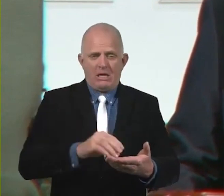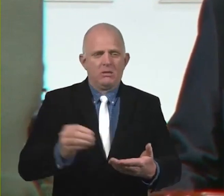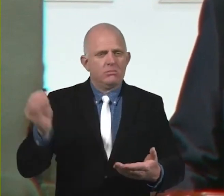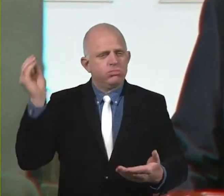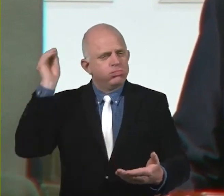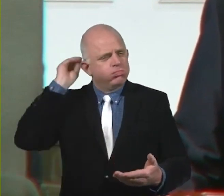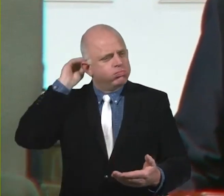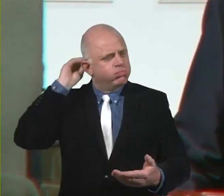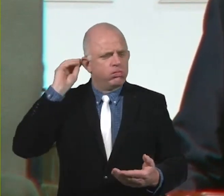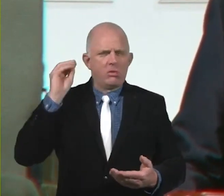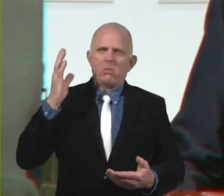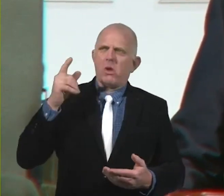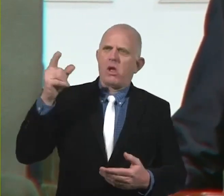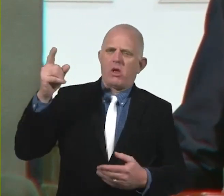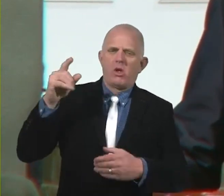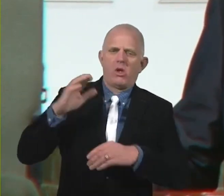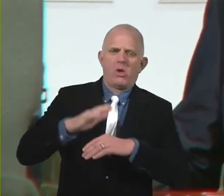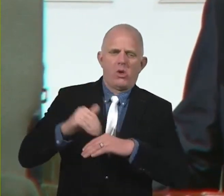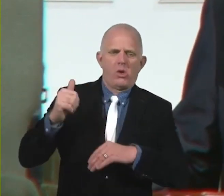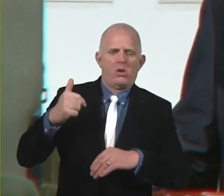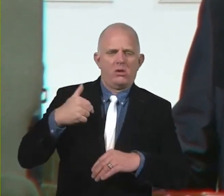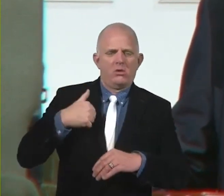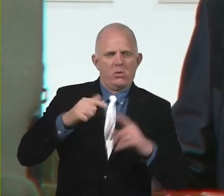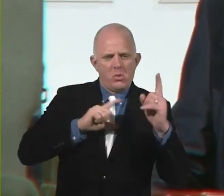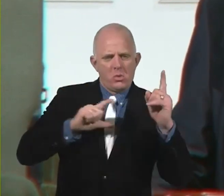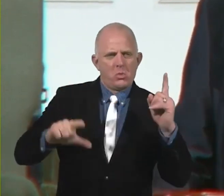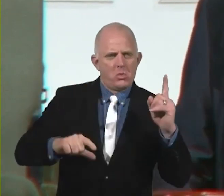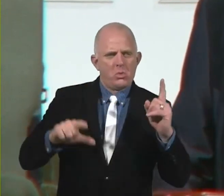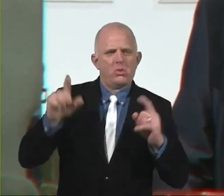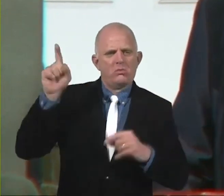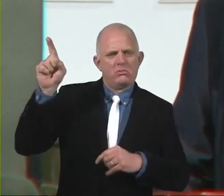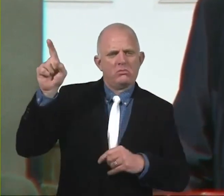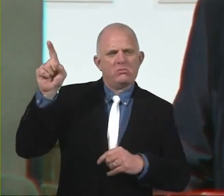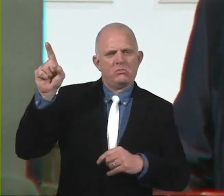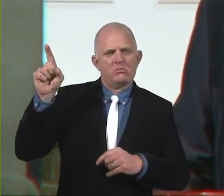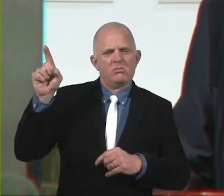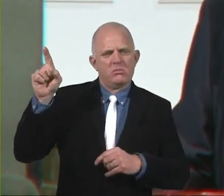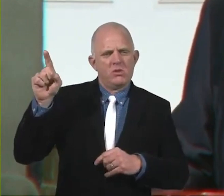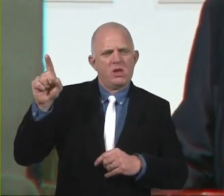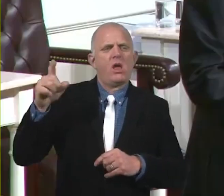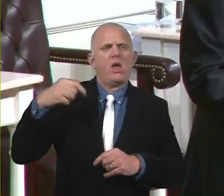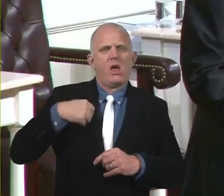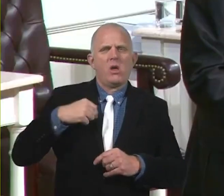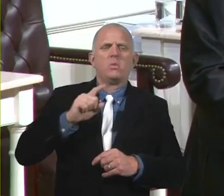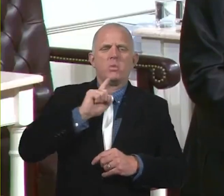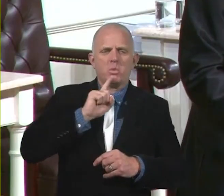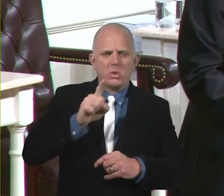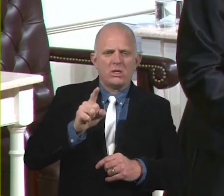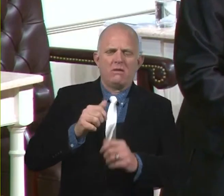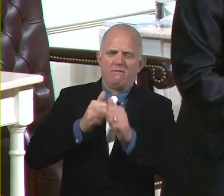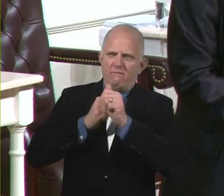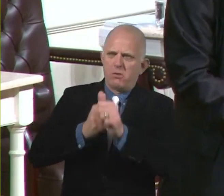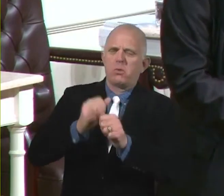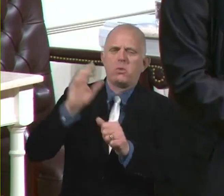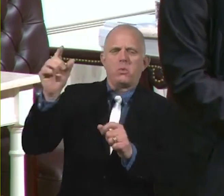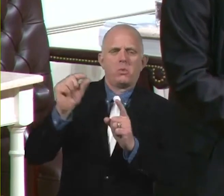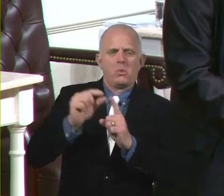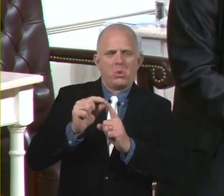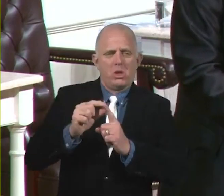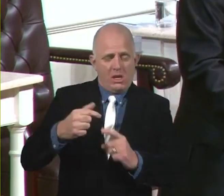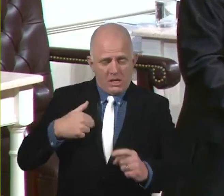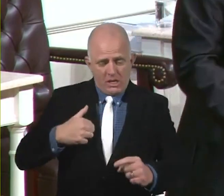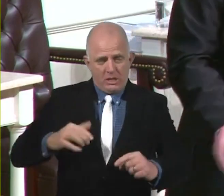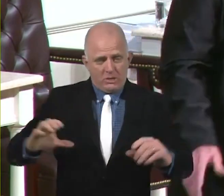Lord? Am I really keeping his word? Am I really doing what he wants me to